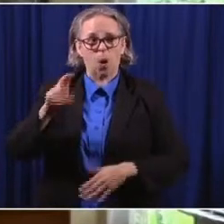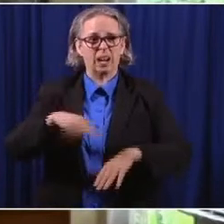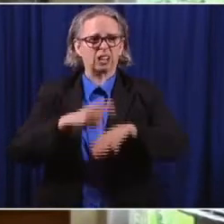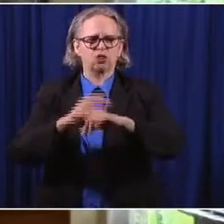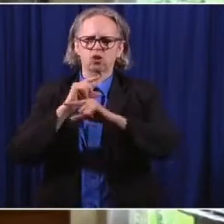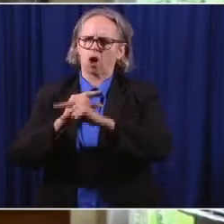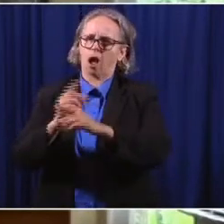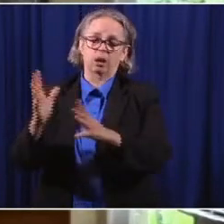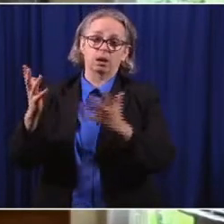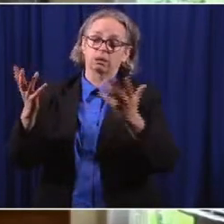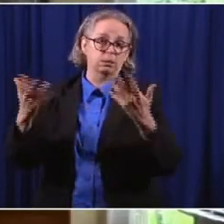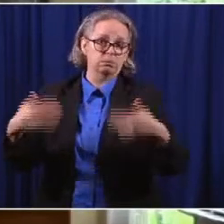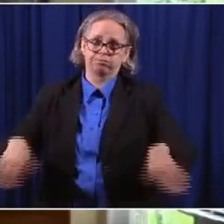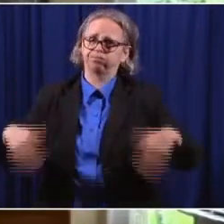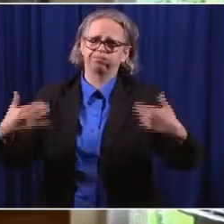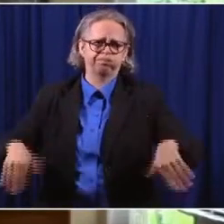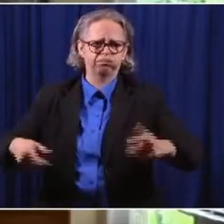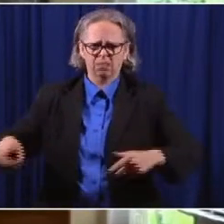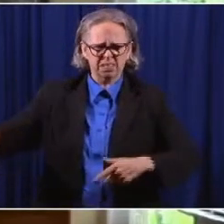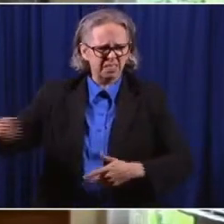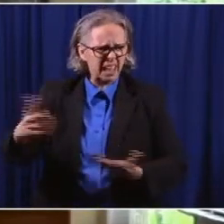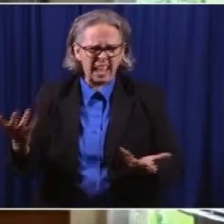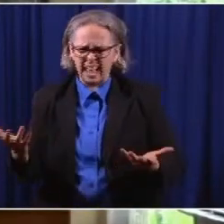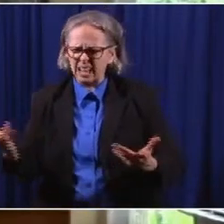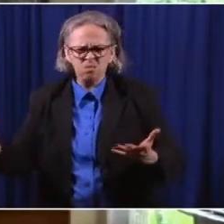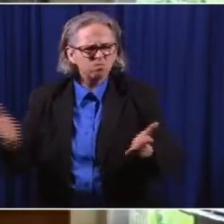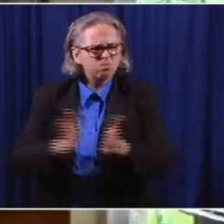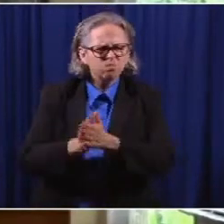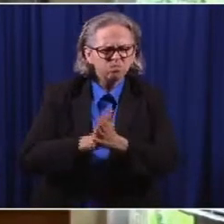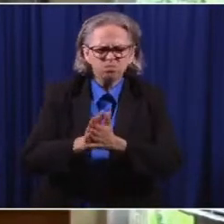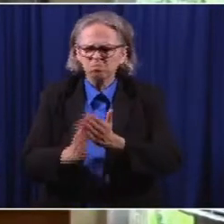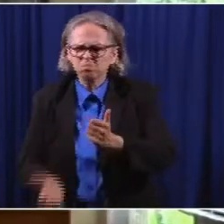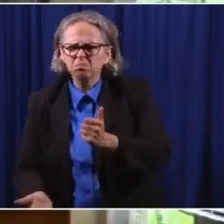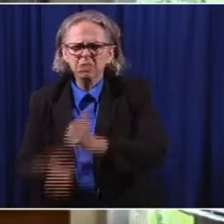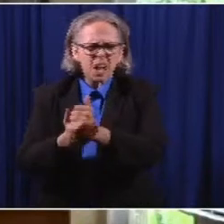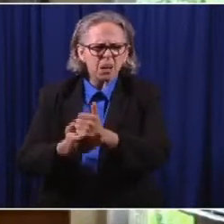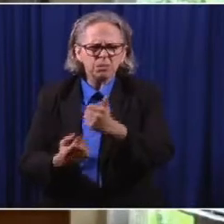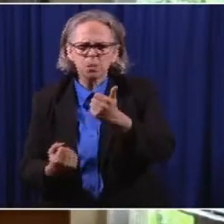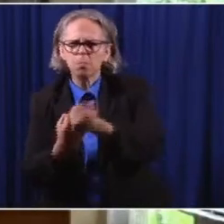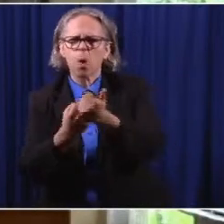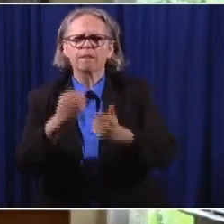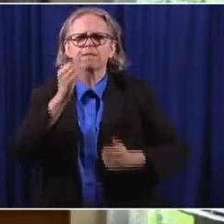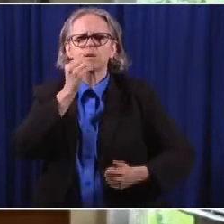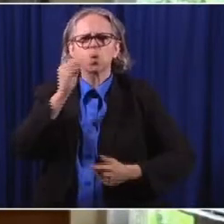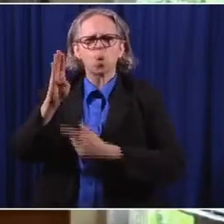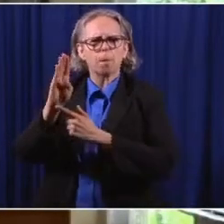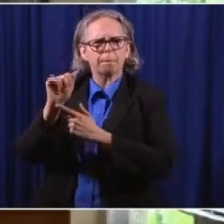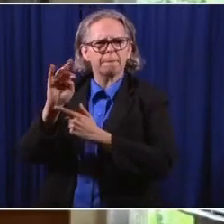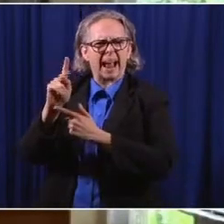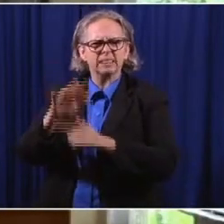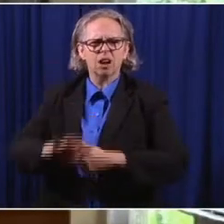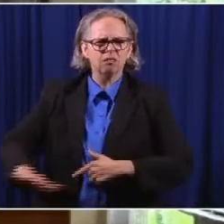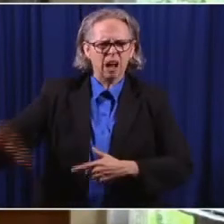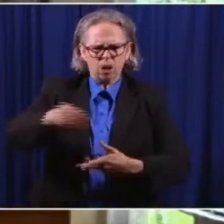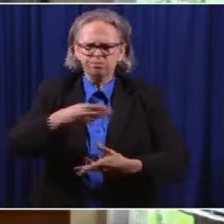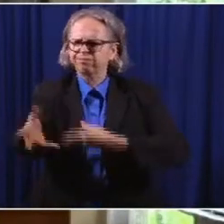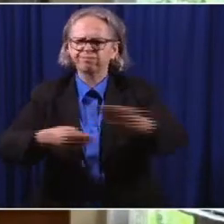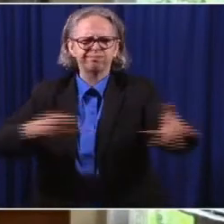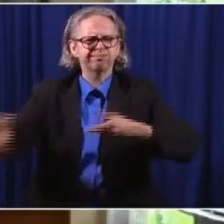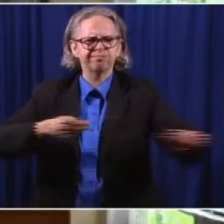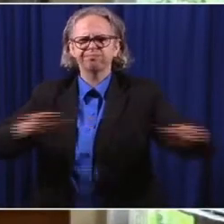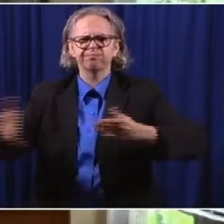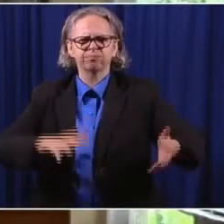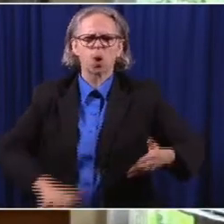stepped up and who have served many, many missions supporting our food banks and food distribution centers across the state